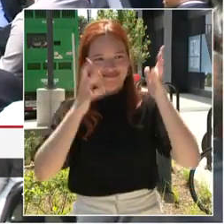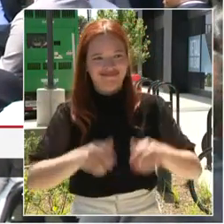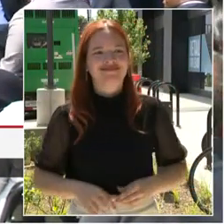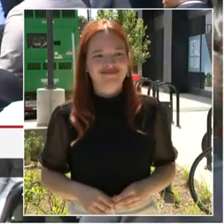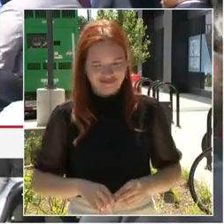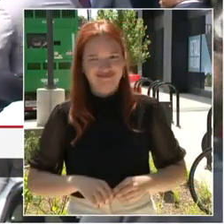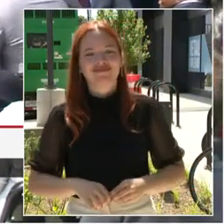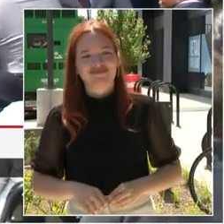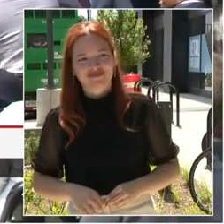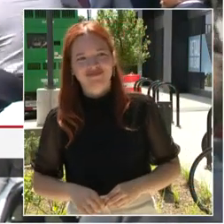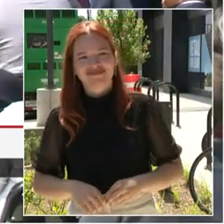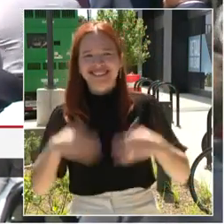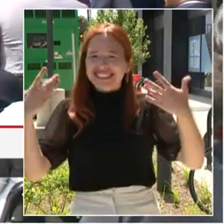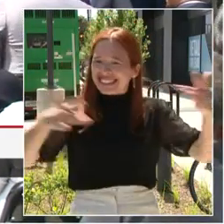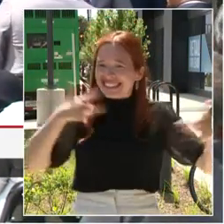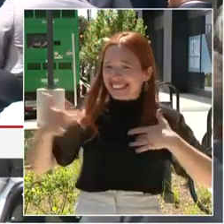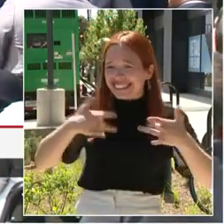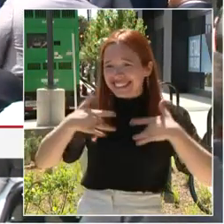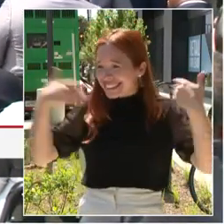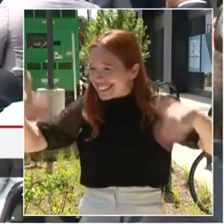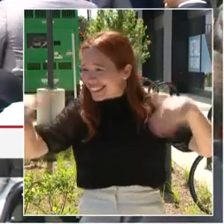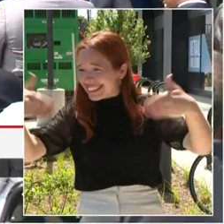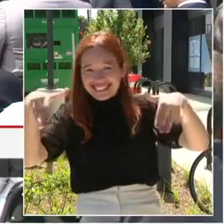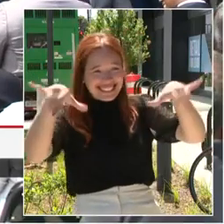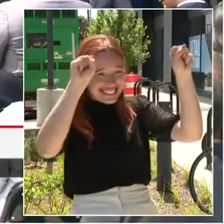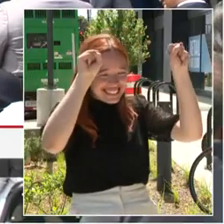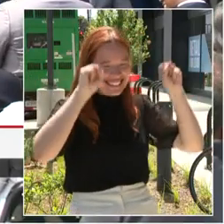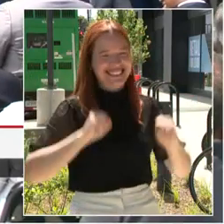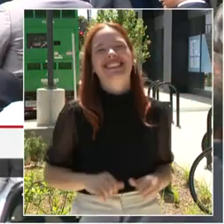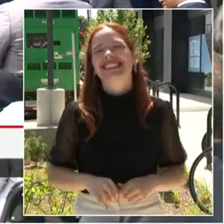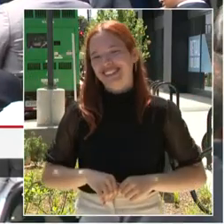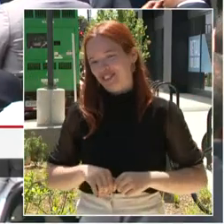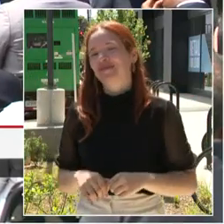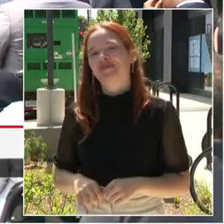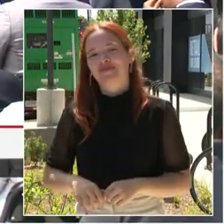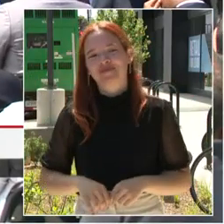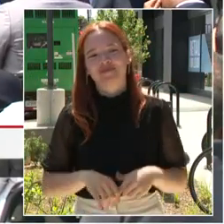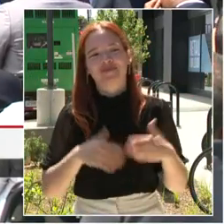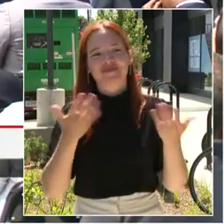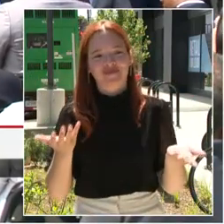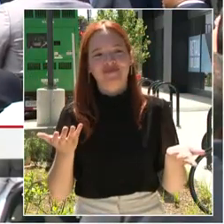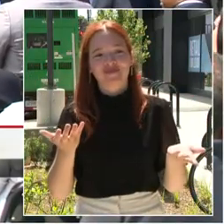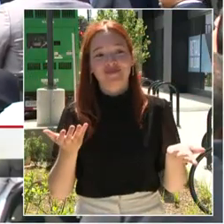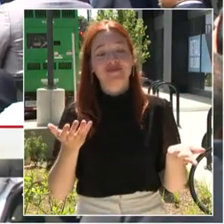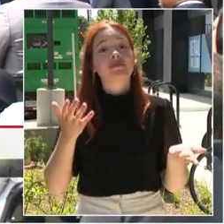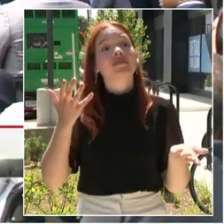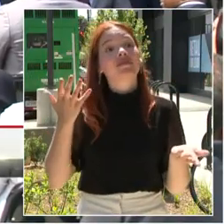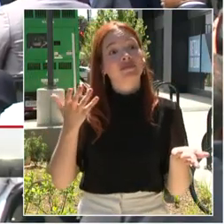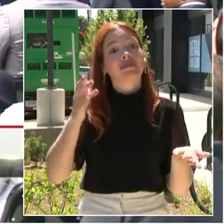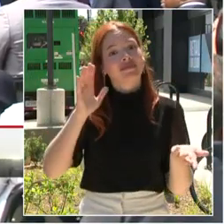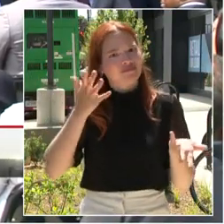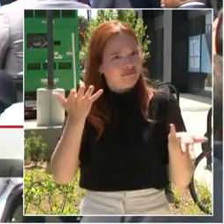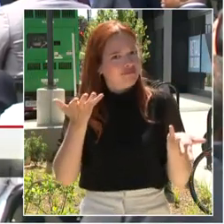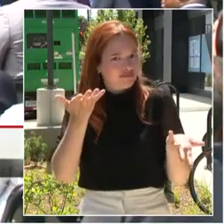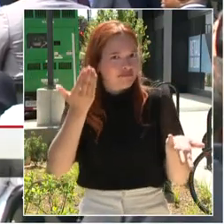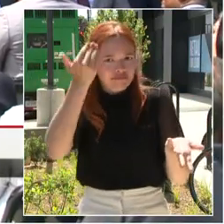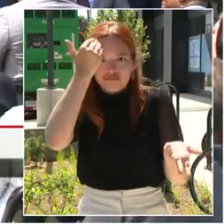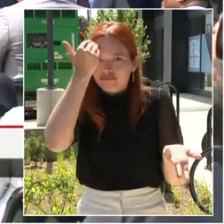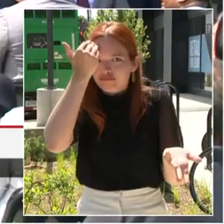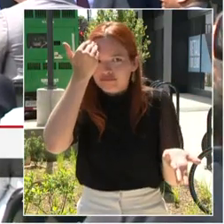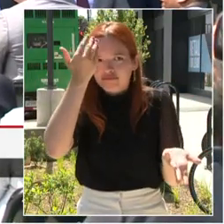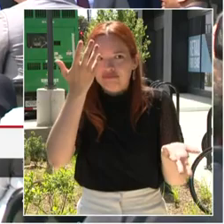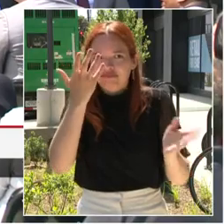Some people are excited, Richard. And that, of course, if you didn't catch the acronym in what I just said,